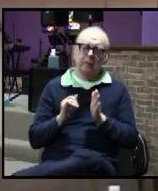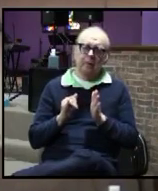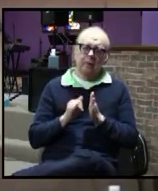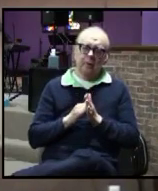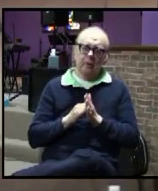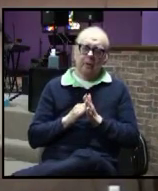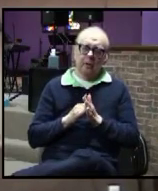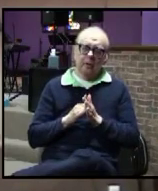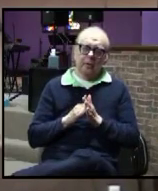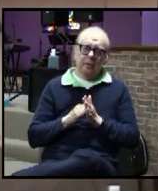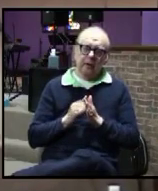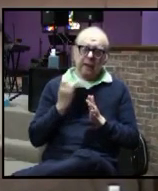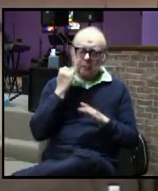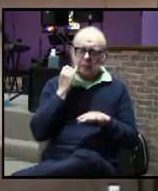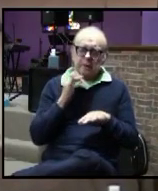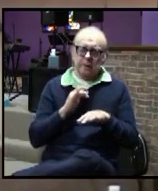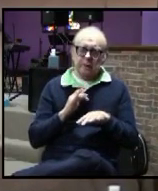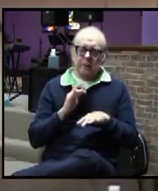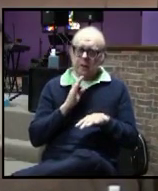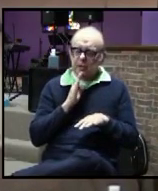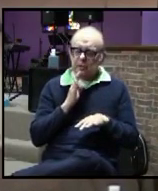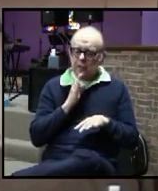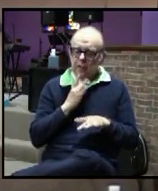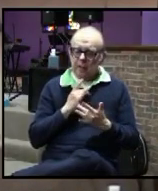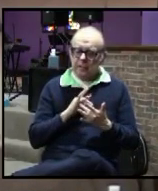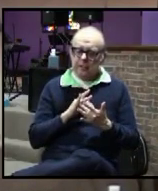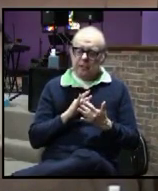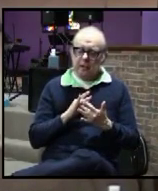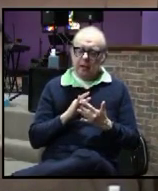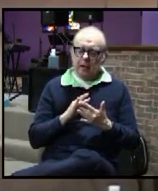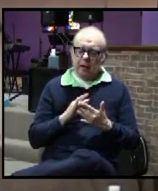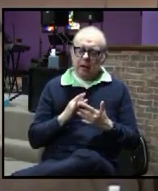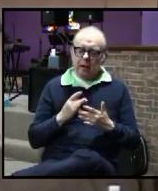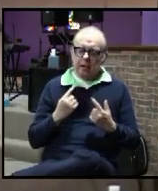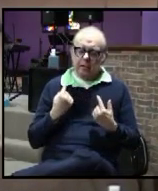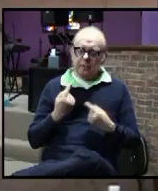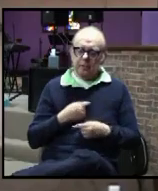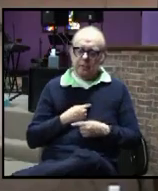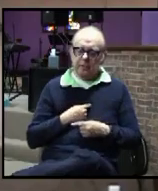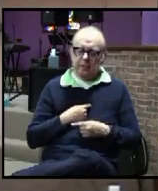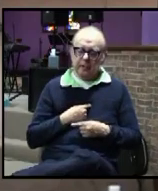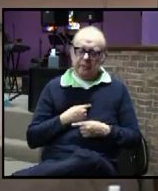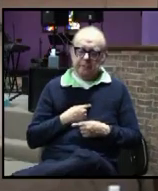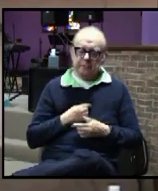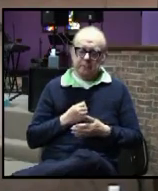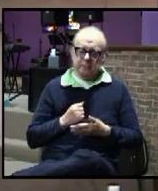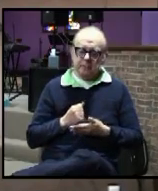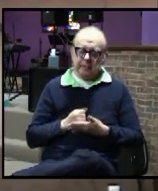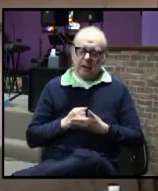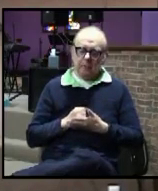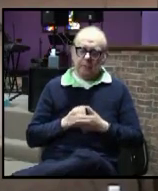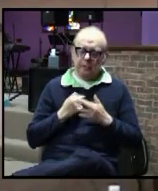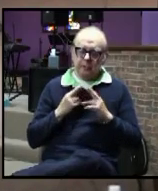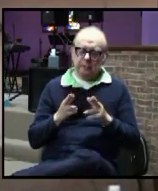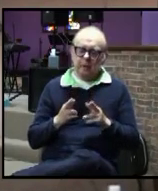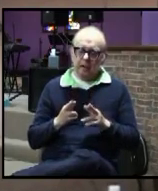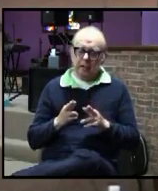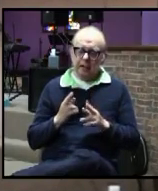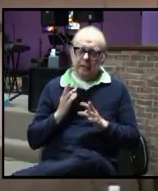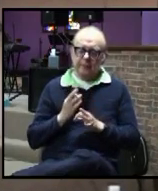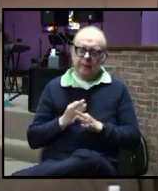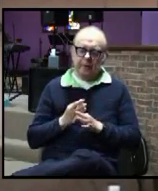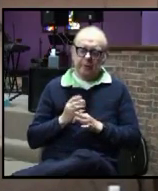moment, as you've been speaking to us and revealing yourself to us, that God, you would help us to respond in faith to